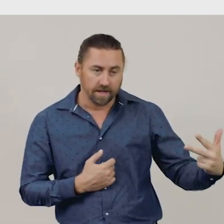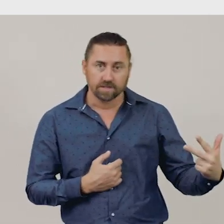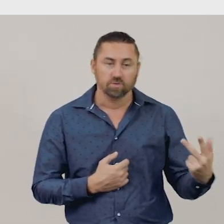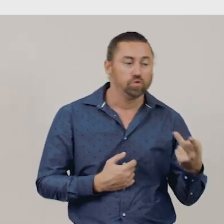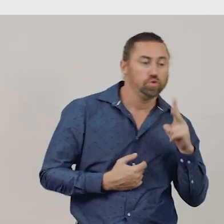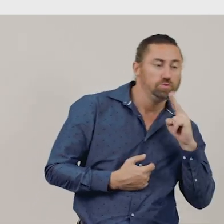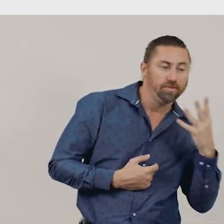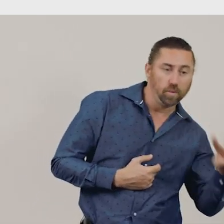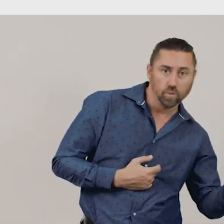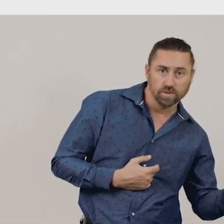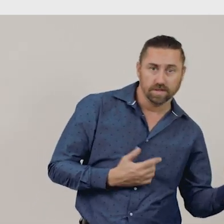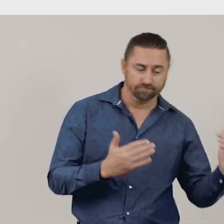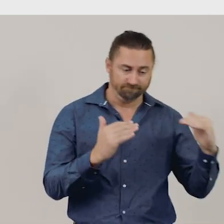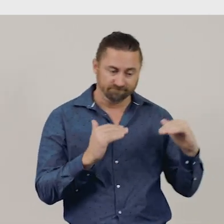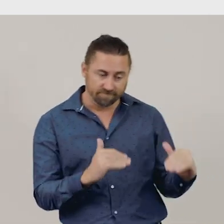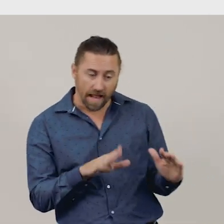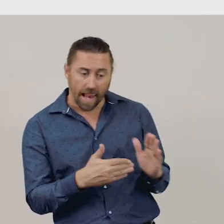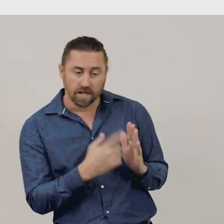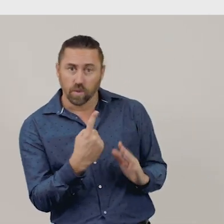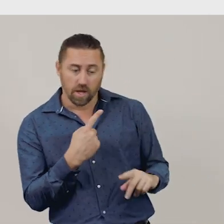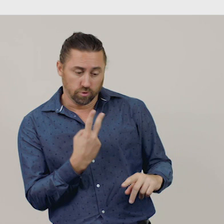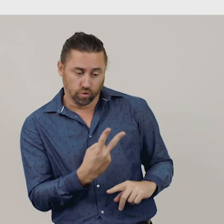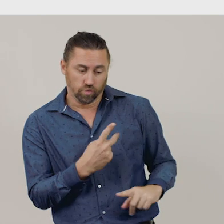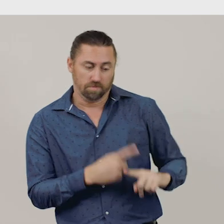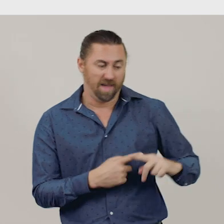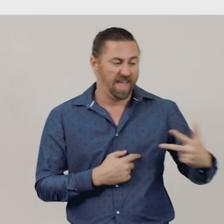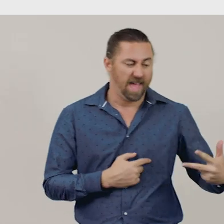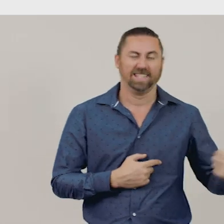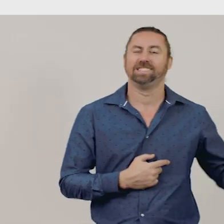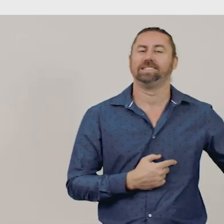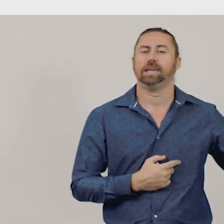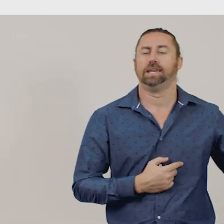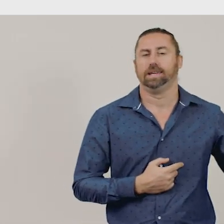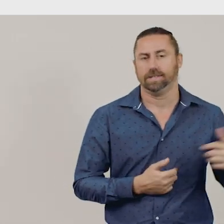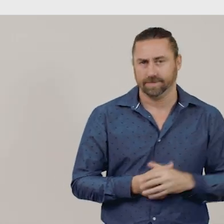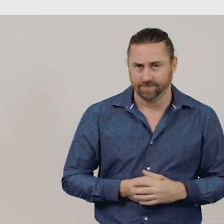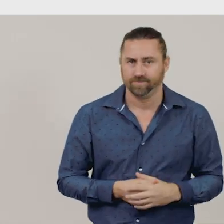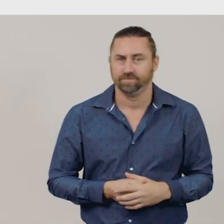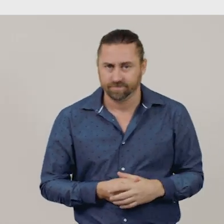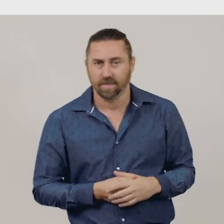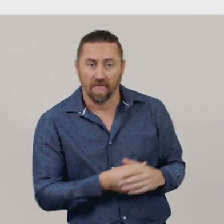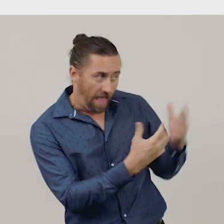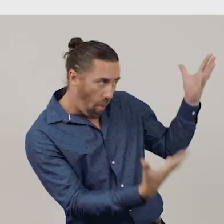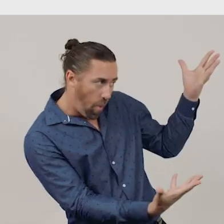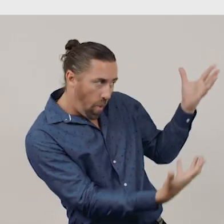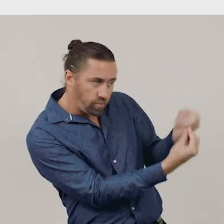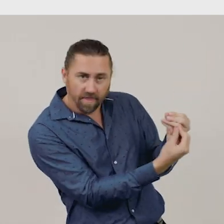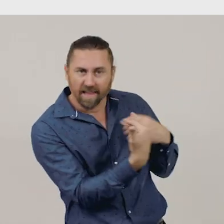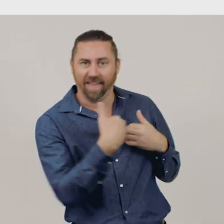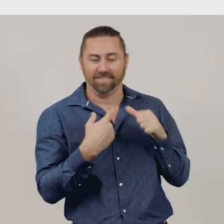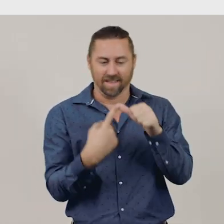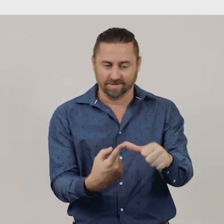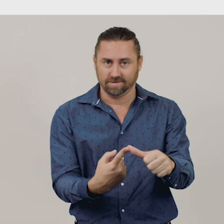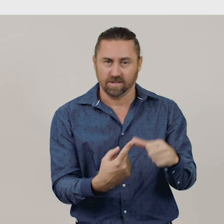is 240, and lastly 2 multiplied by 8 is 16. Finally, we need to add them together.